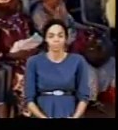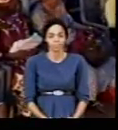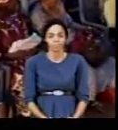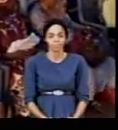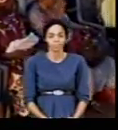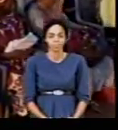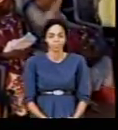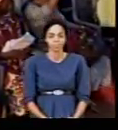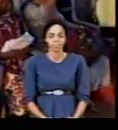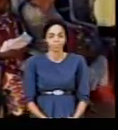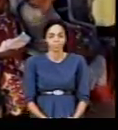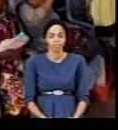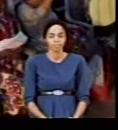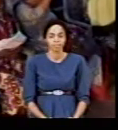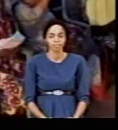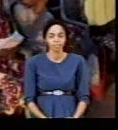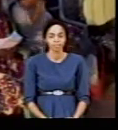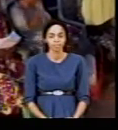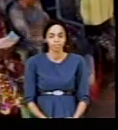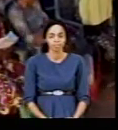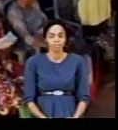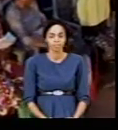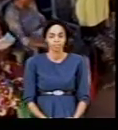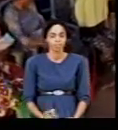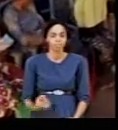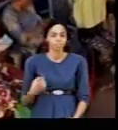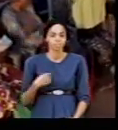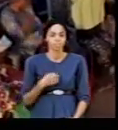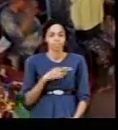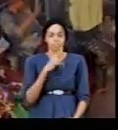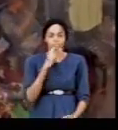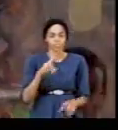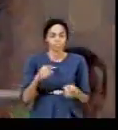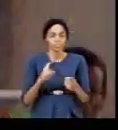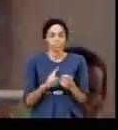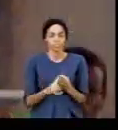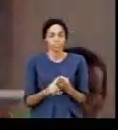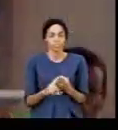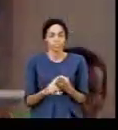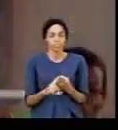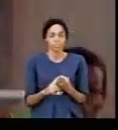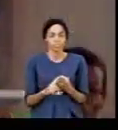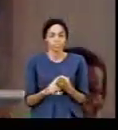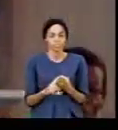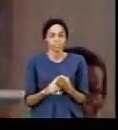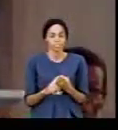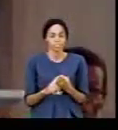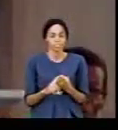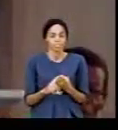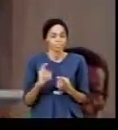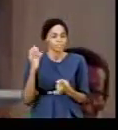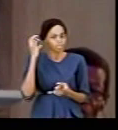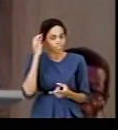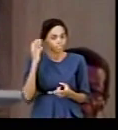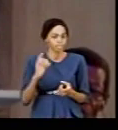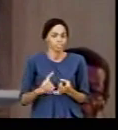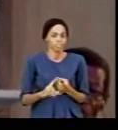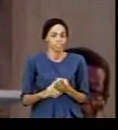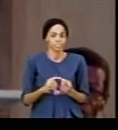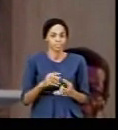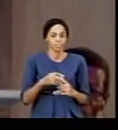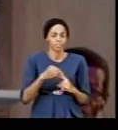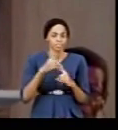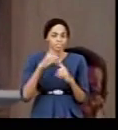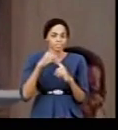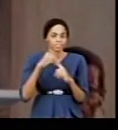Okay. Meanwhile, we're going to listen to a special announcement from the